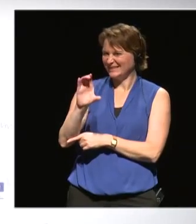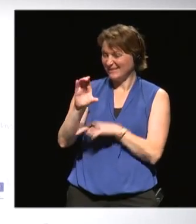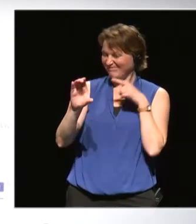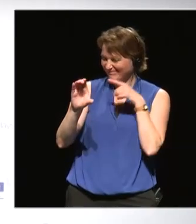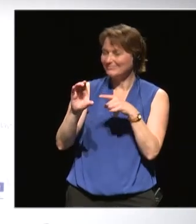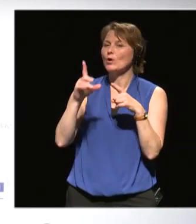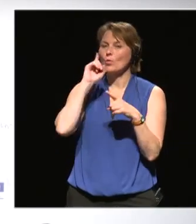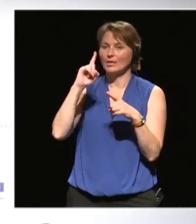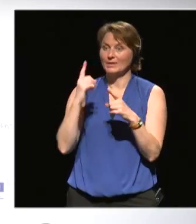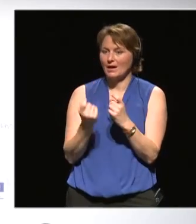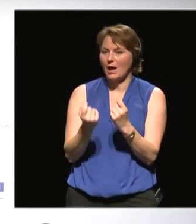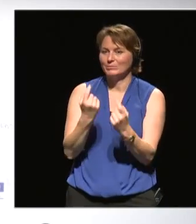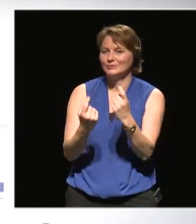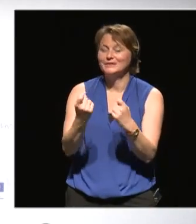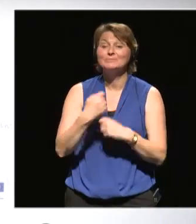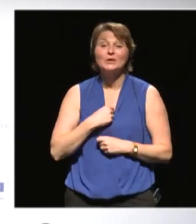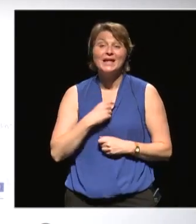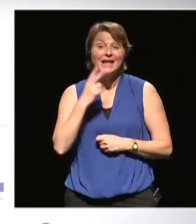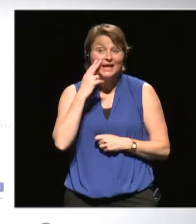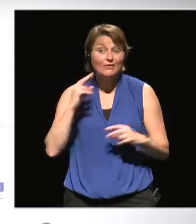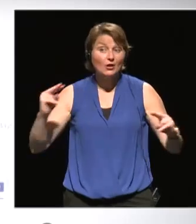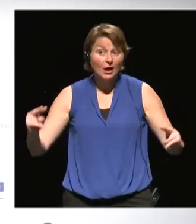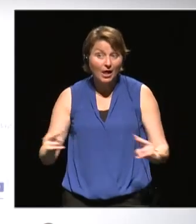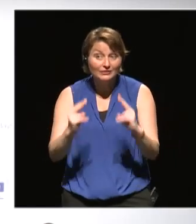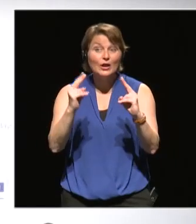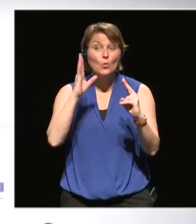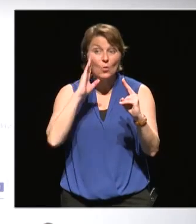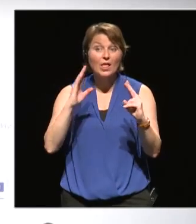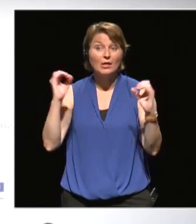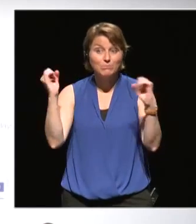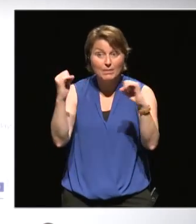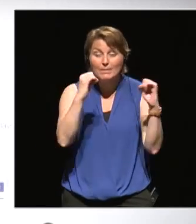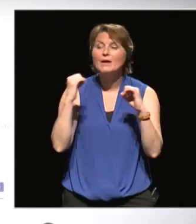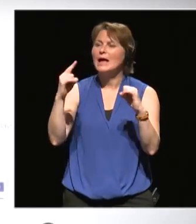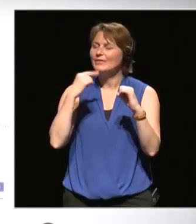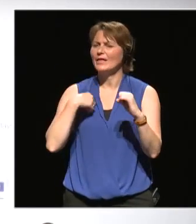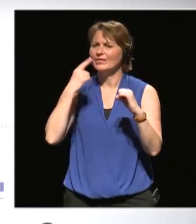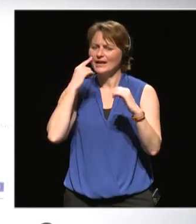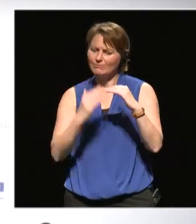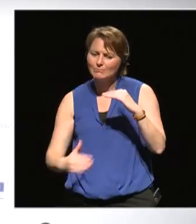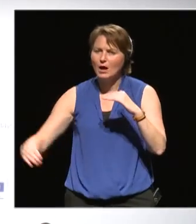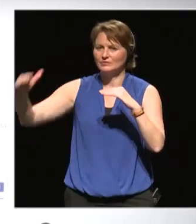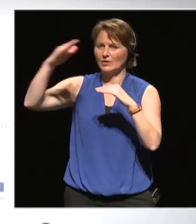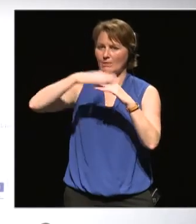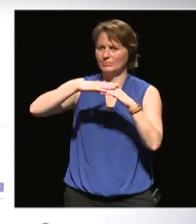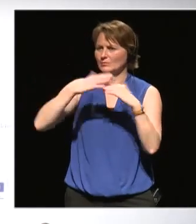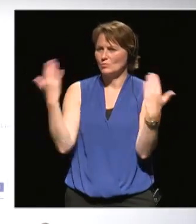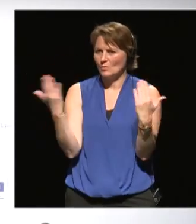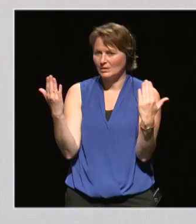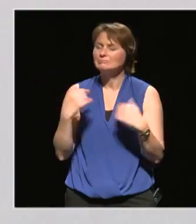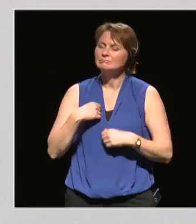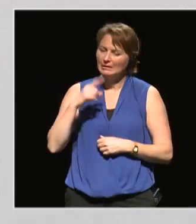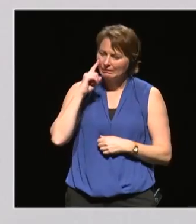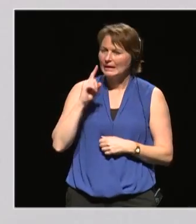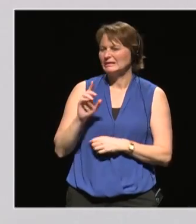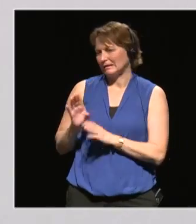if Paris can consolidate them, then define what needs to be done on top of that. And that is where development